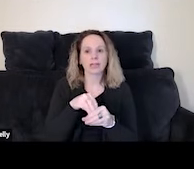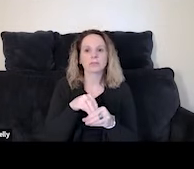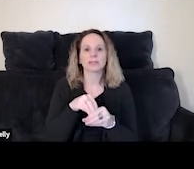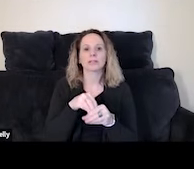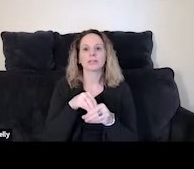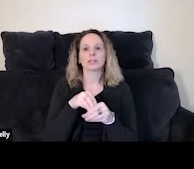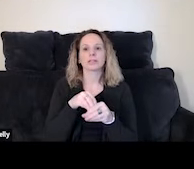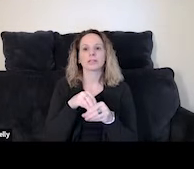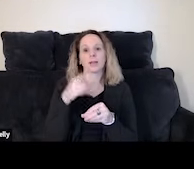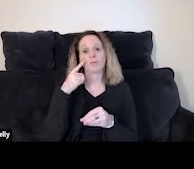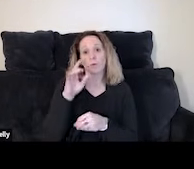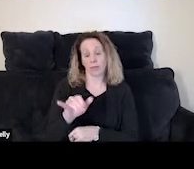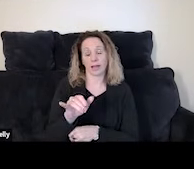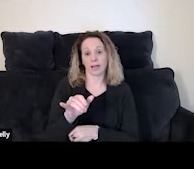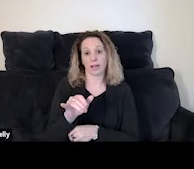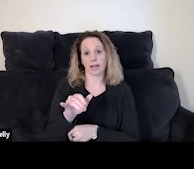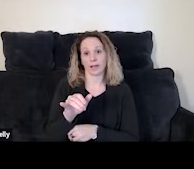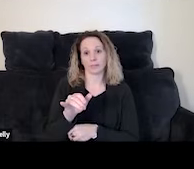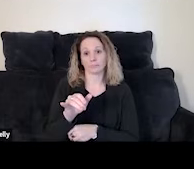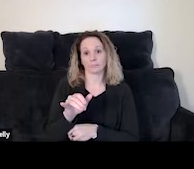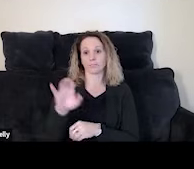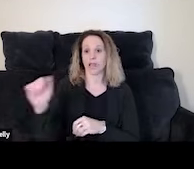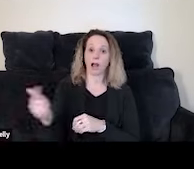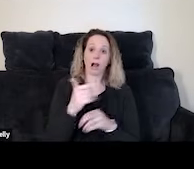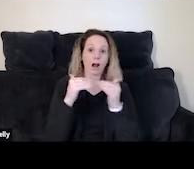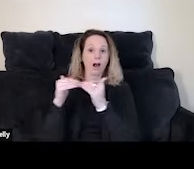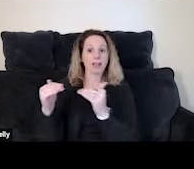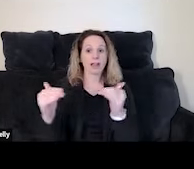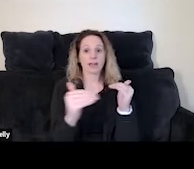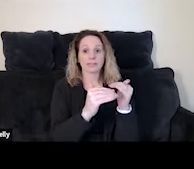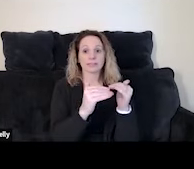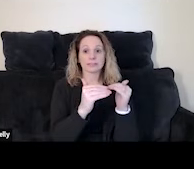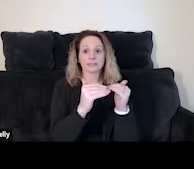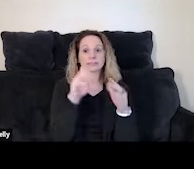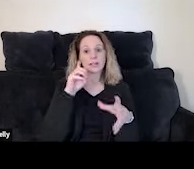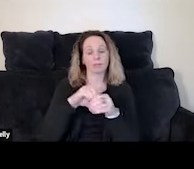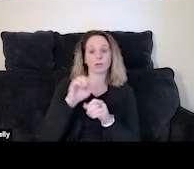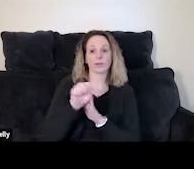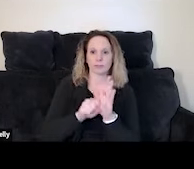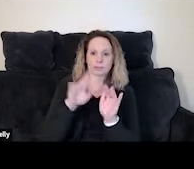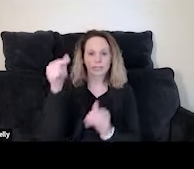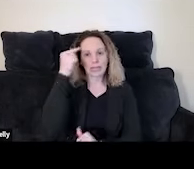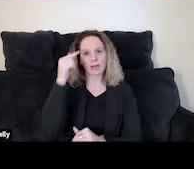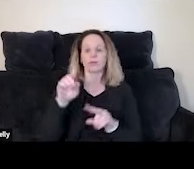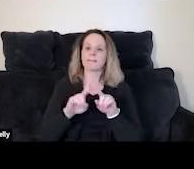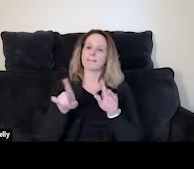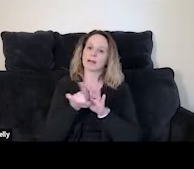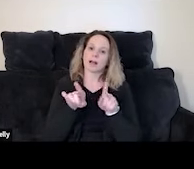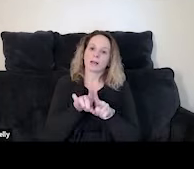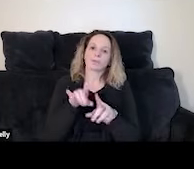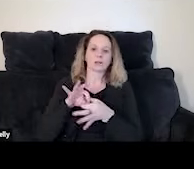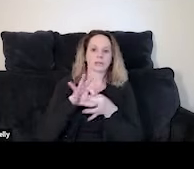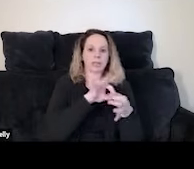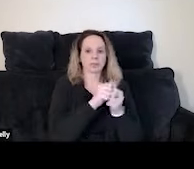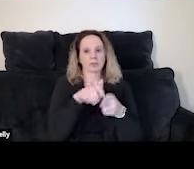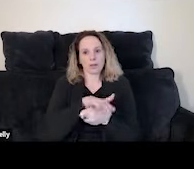that infrastructure at all levels, including all levels of state government, but then also that connection to the